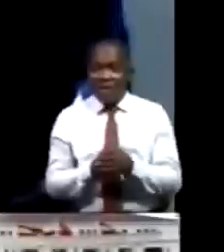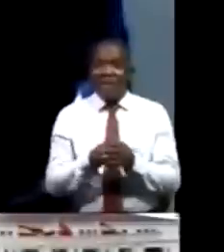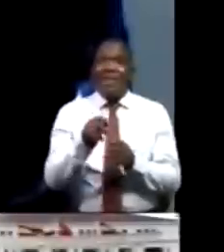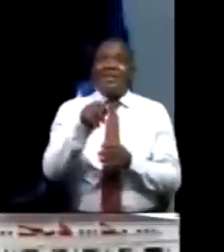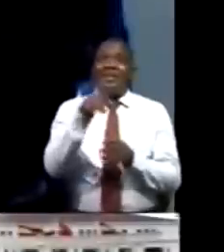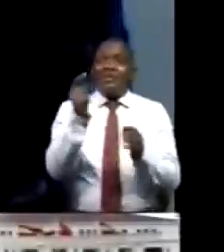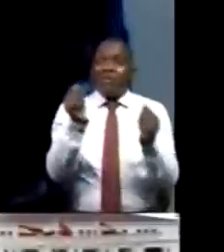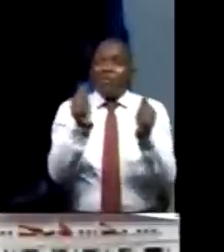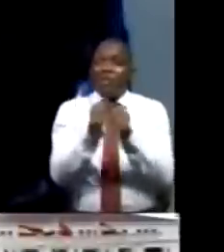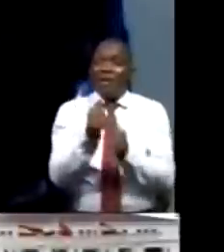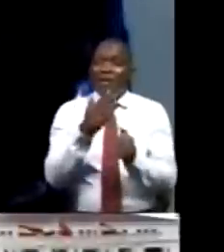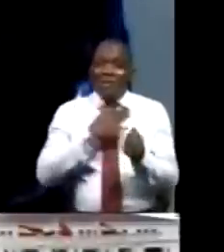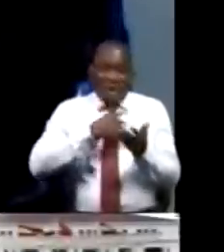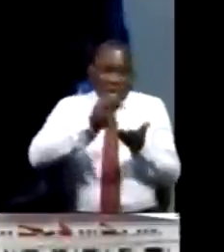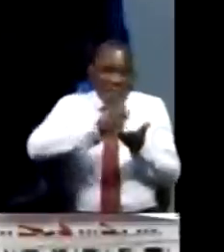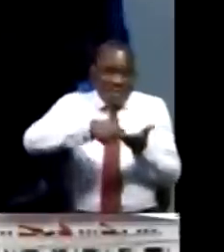Subsequent to my signing,